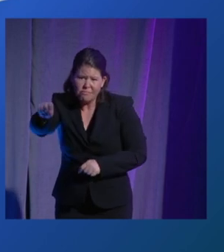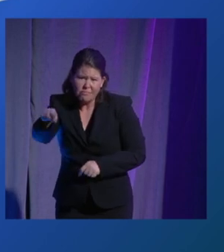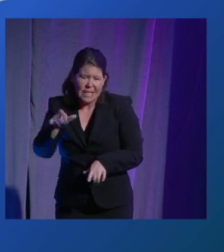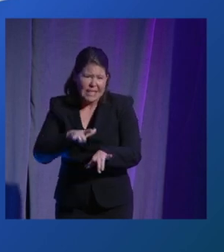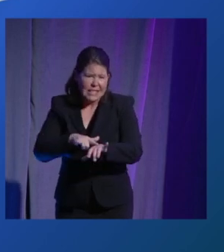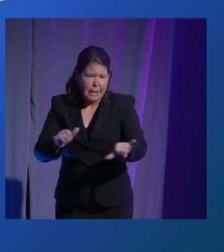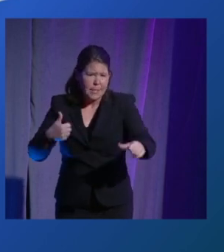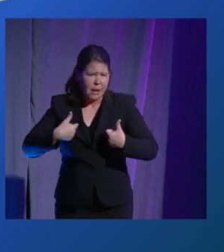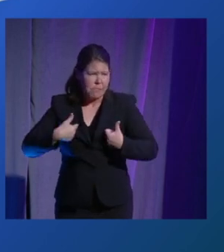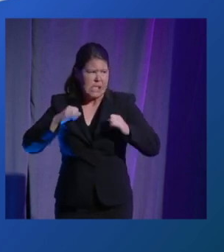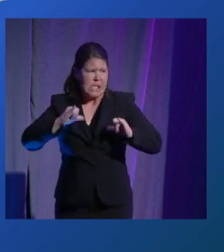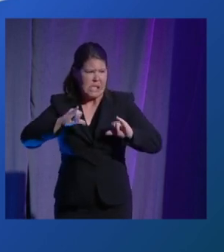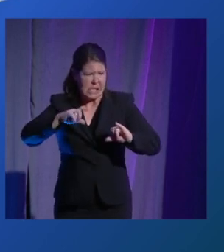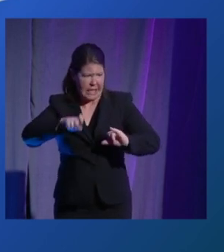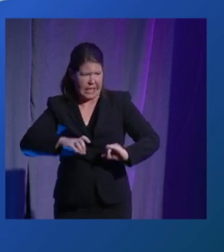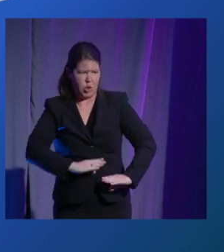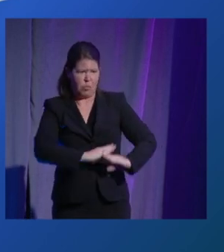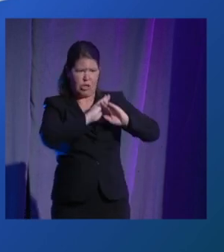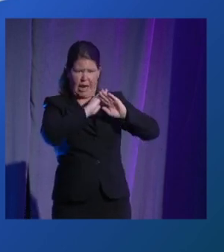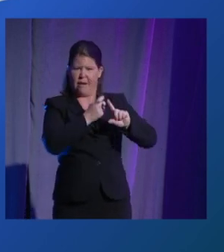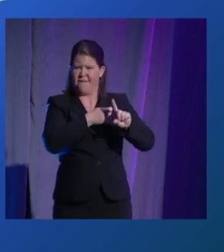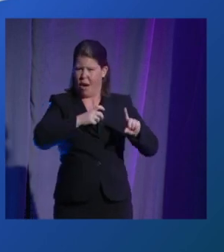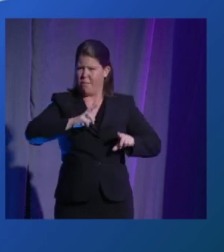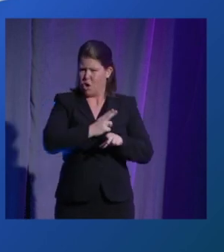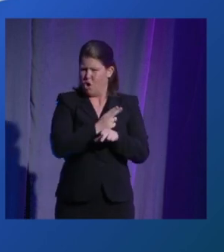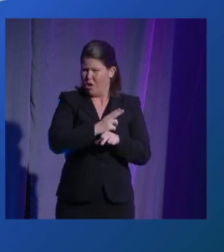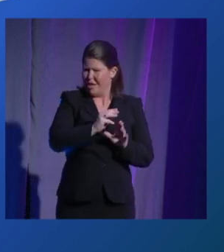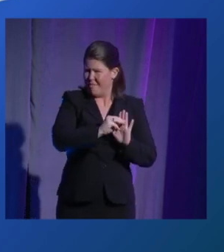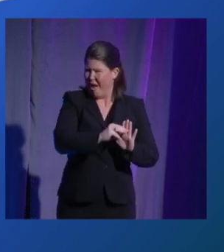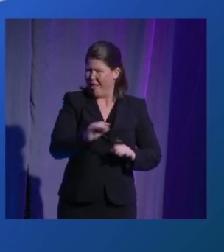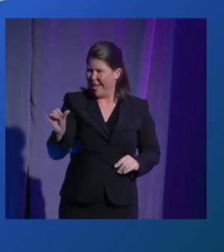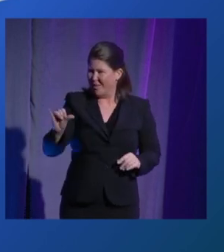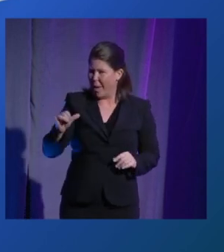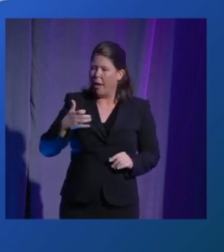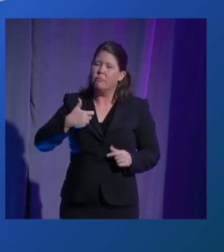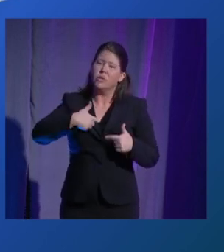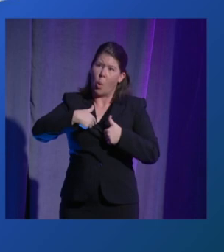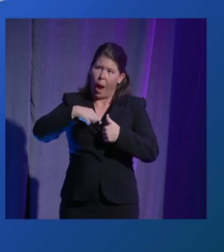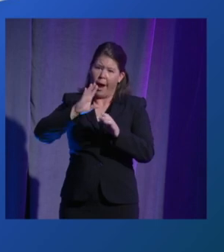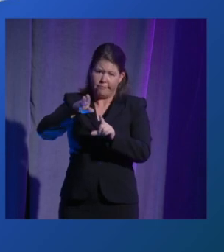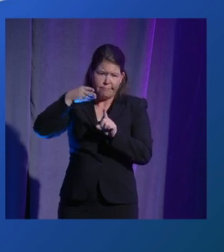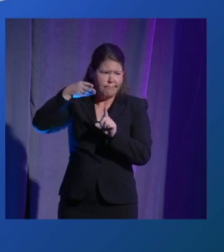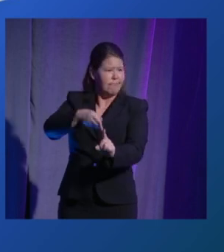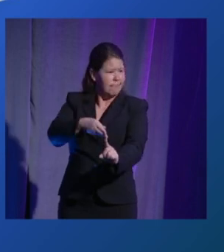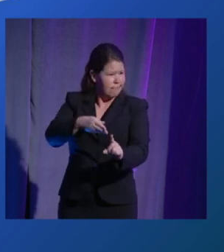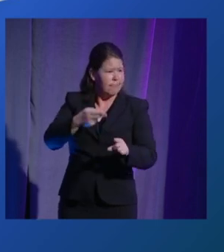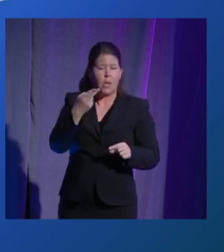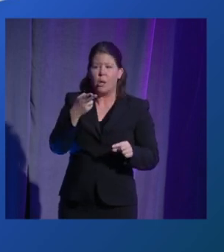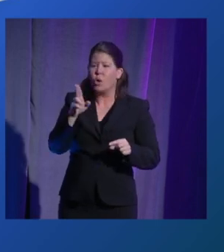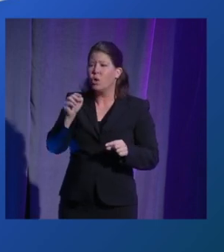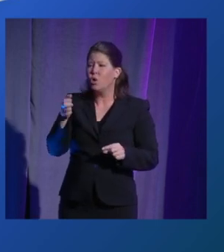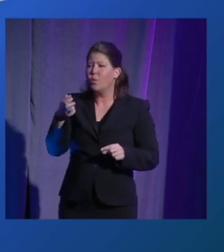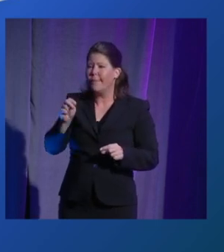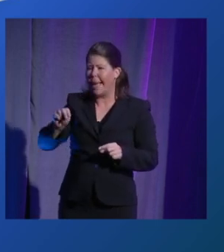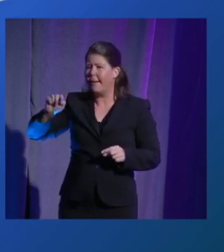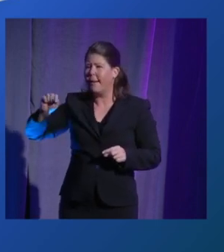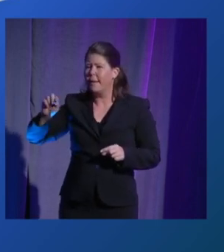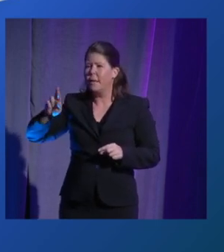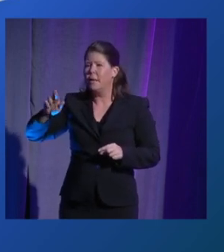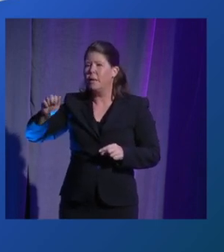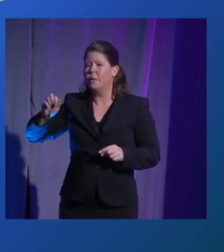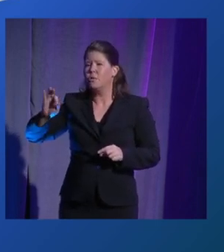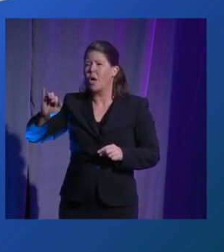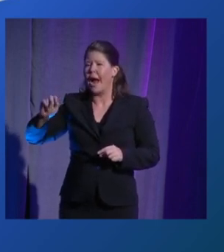we protect them as well um so I specifically think about this human trafficking problem um I know that we can sort of